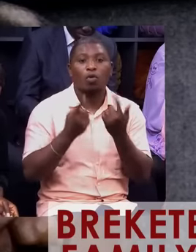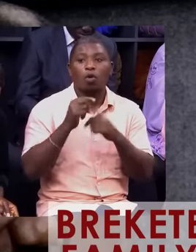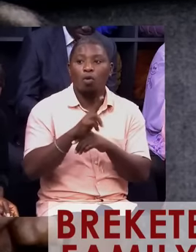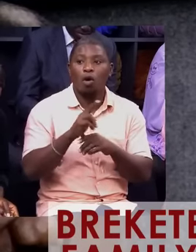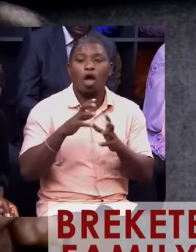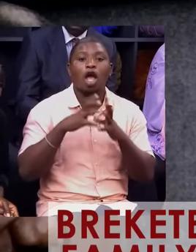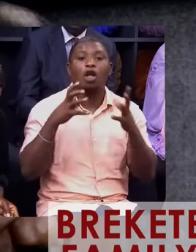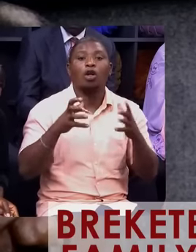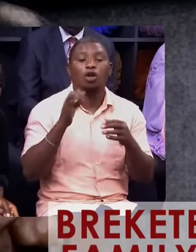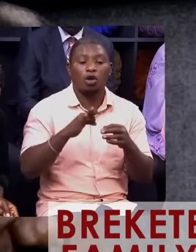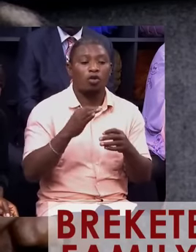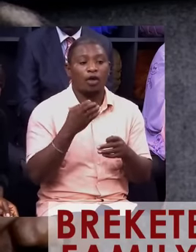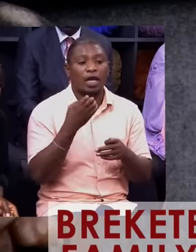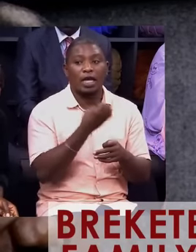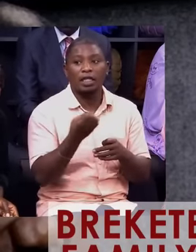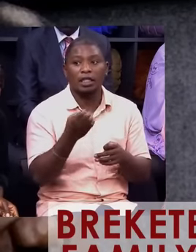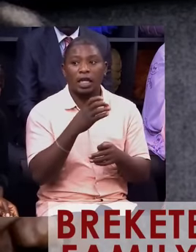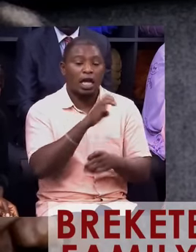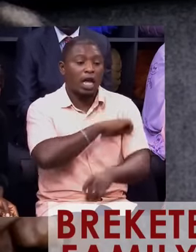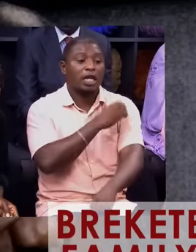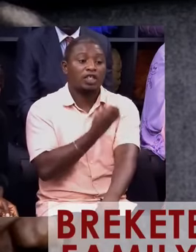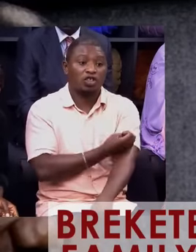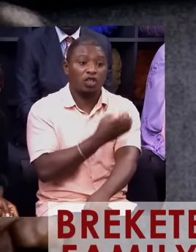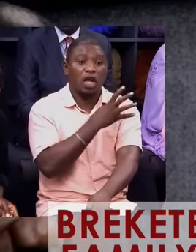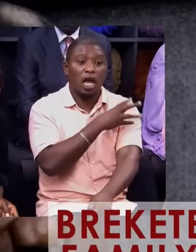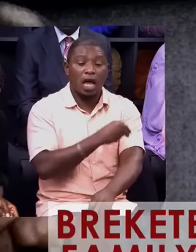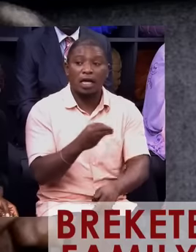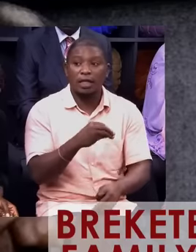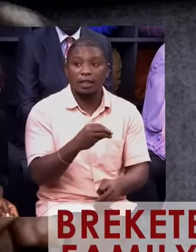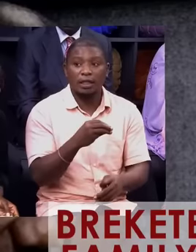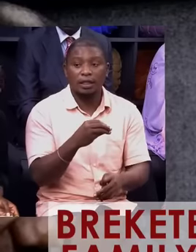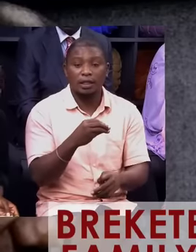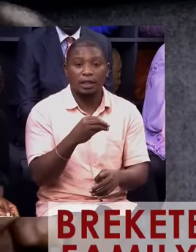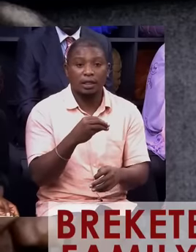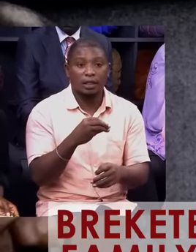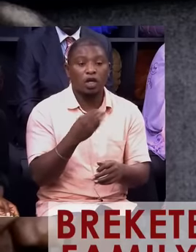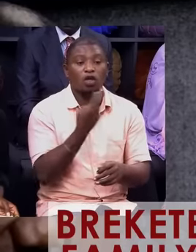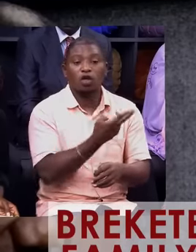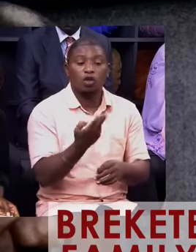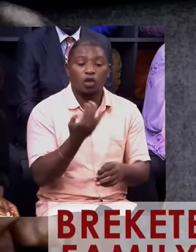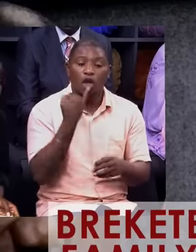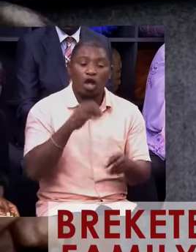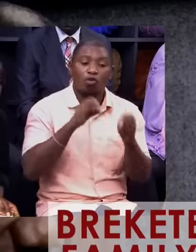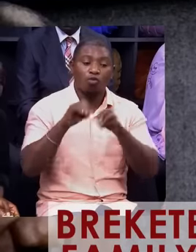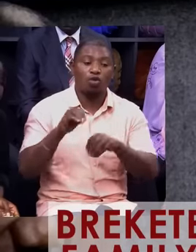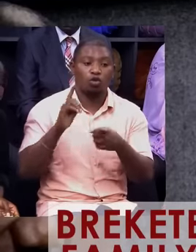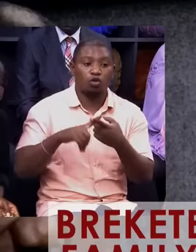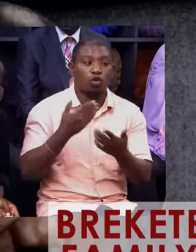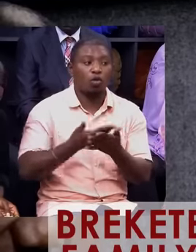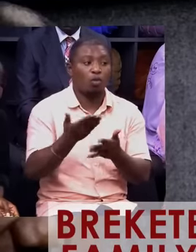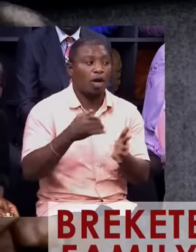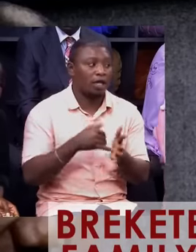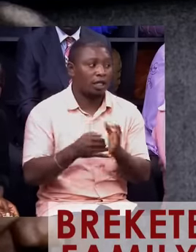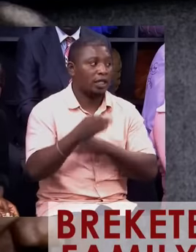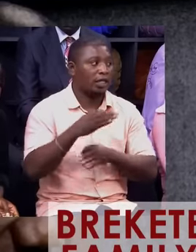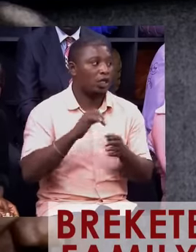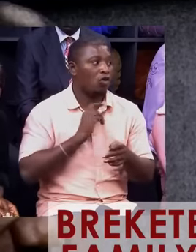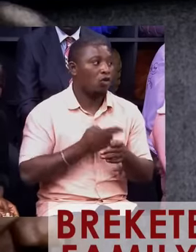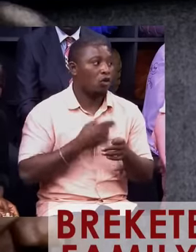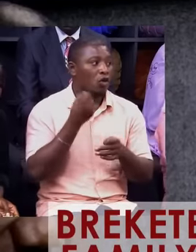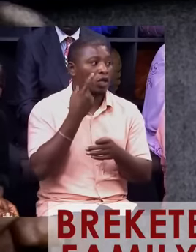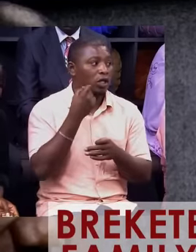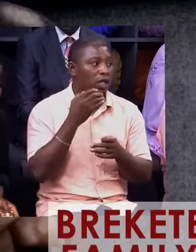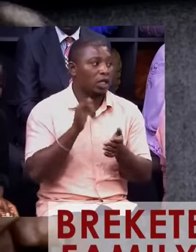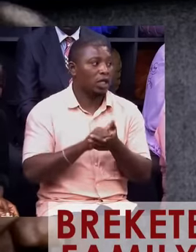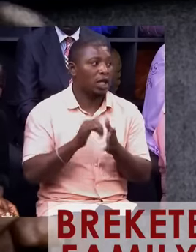lot of energy and resources is geared towards securing the vaccination instead of also understanding that